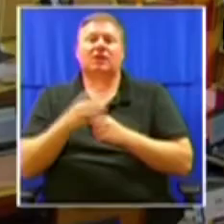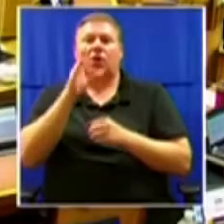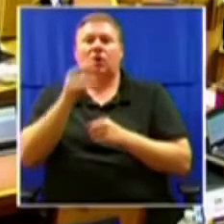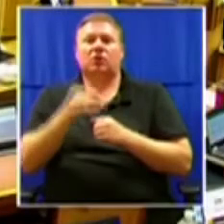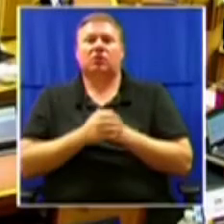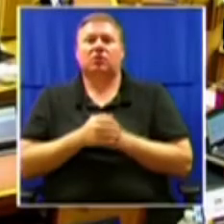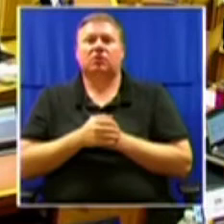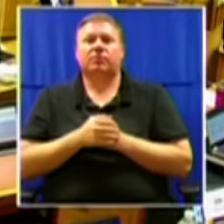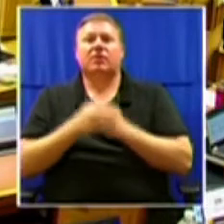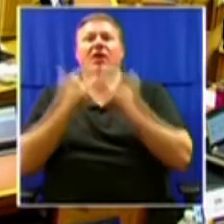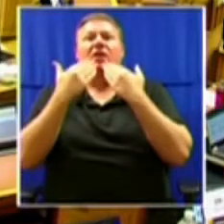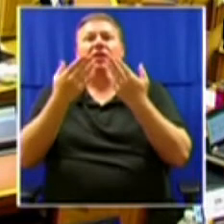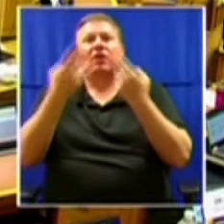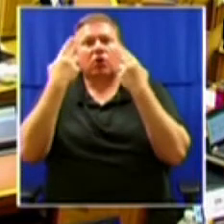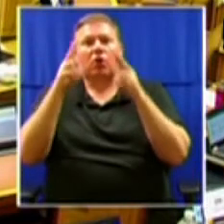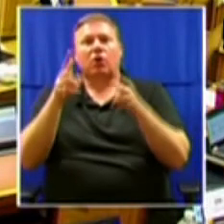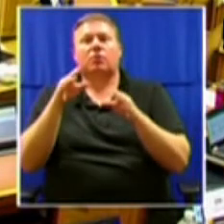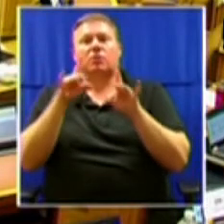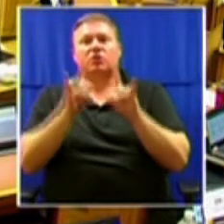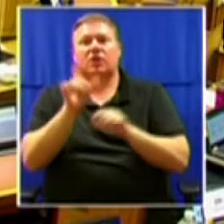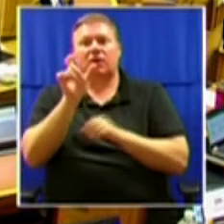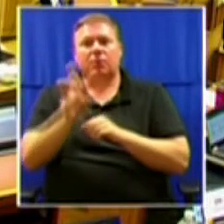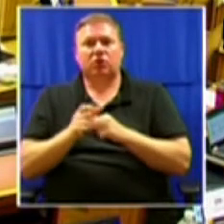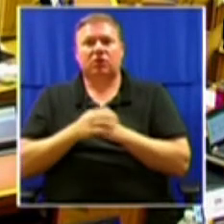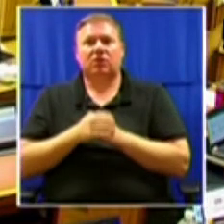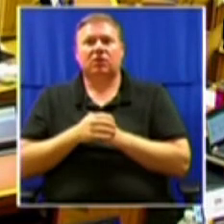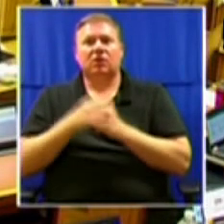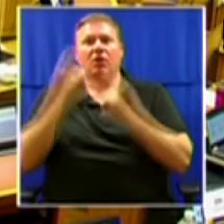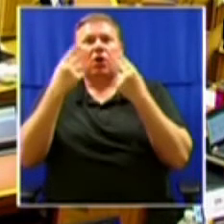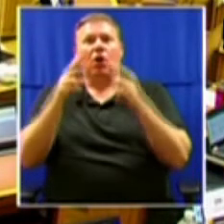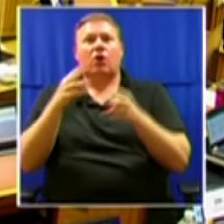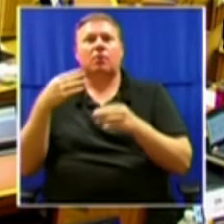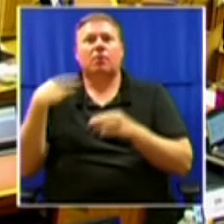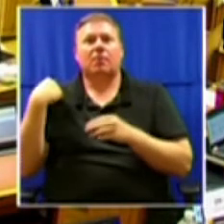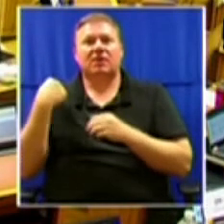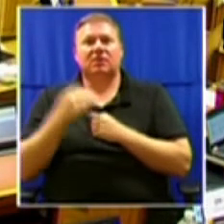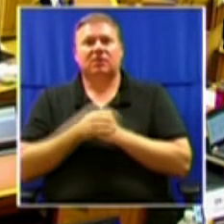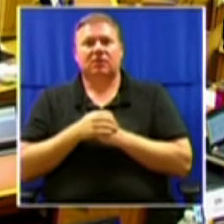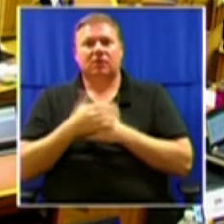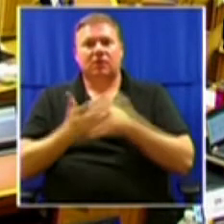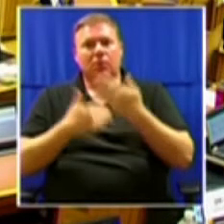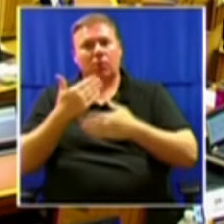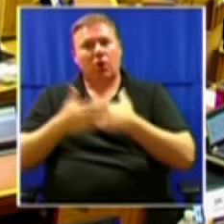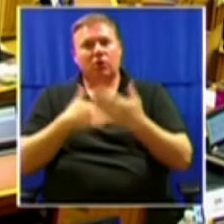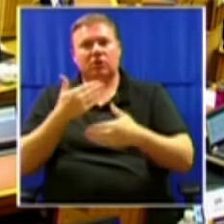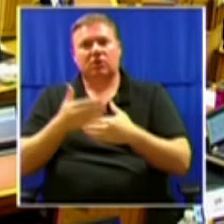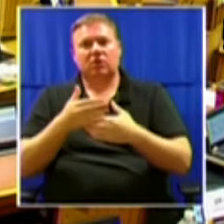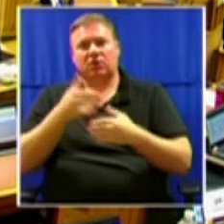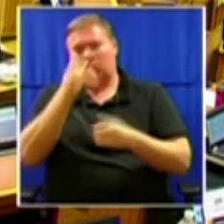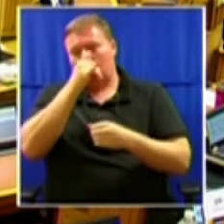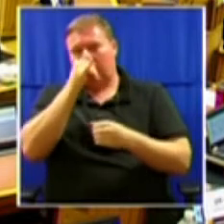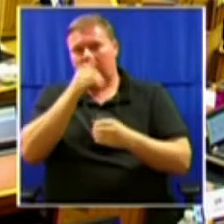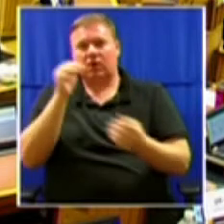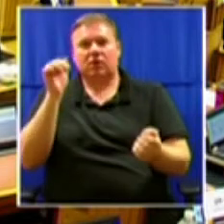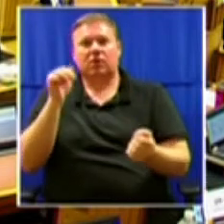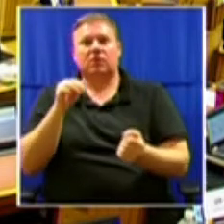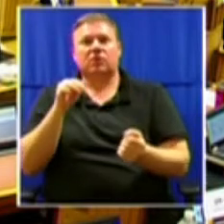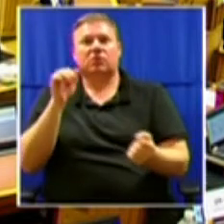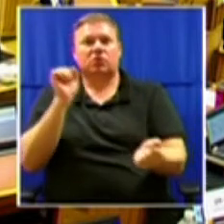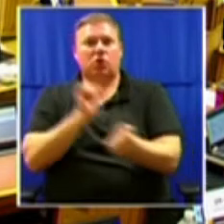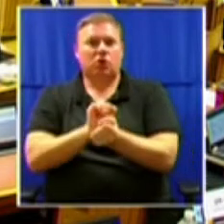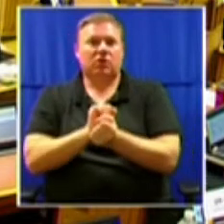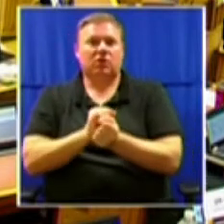Thank you, Honourable Chairperson. Honourable Minister, in the process of bringing criminals to book, in the past, the issue of